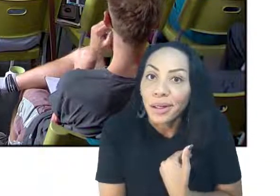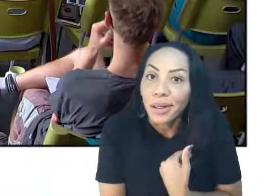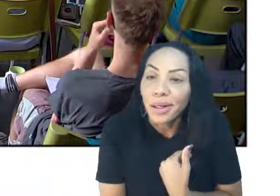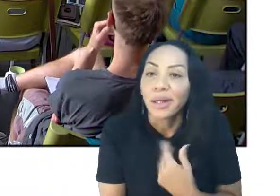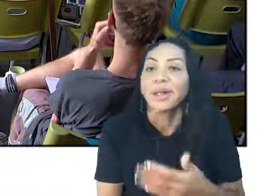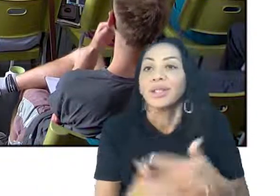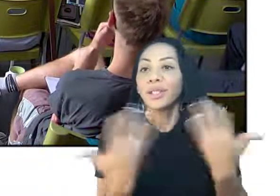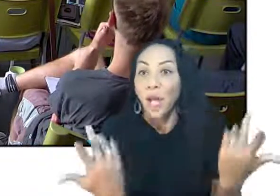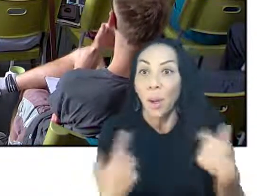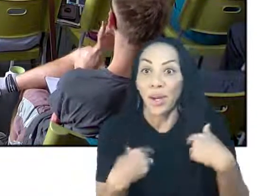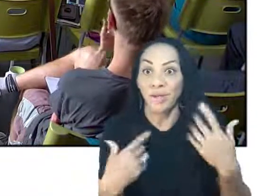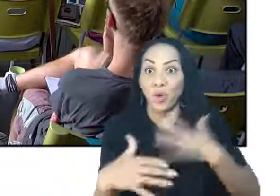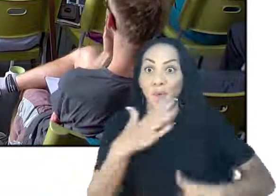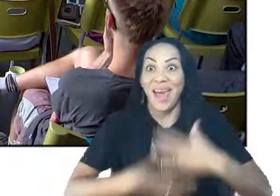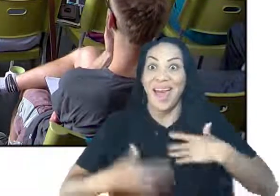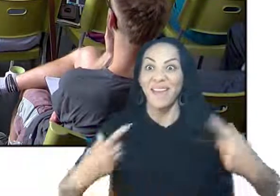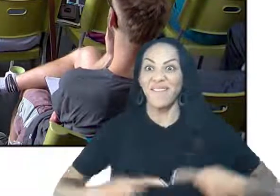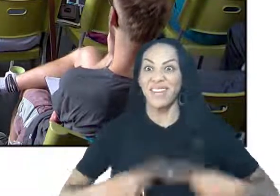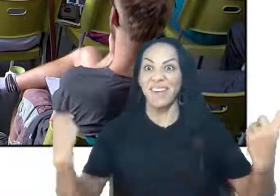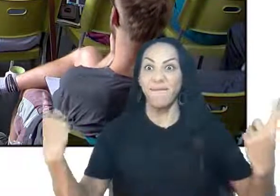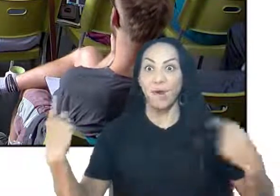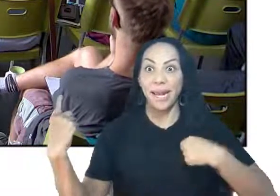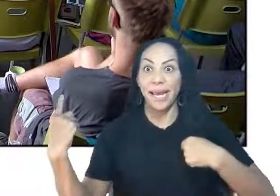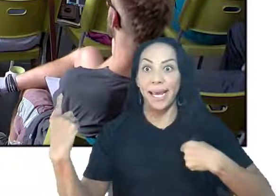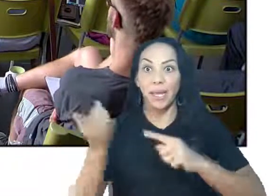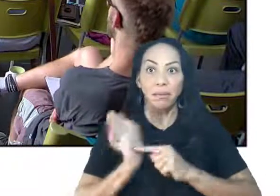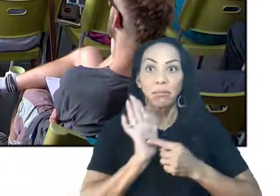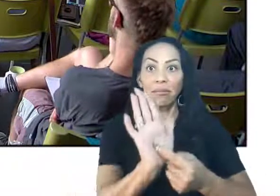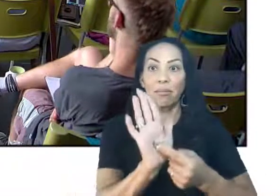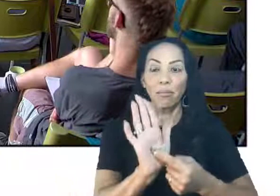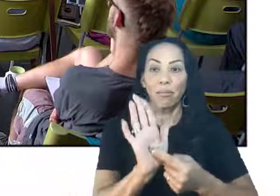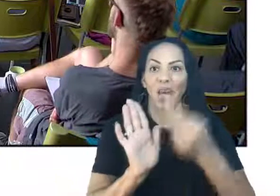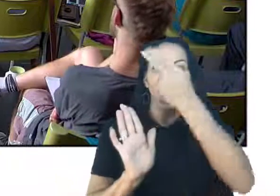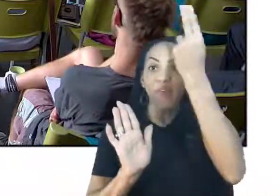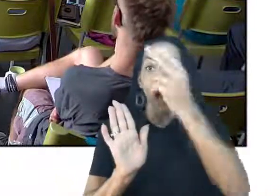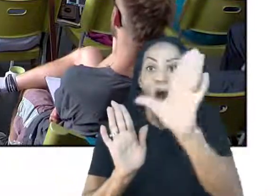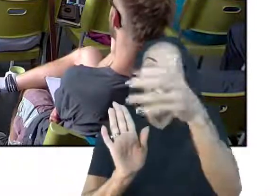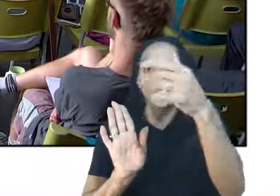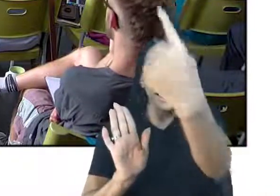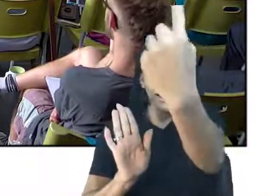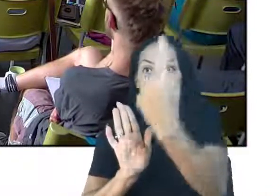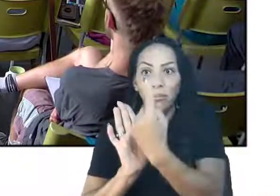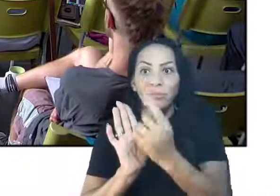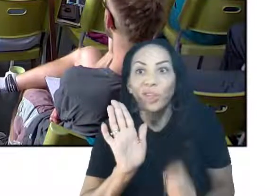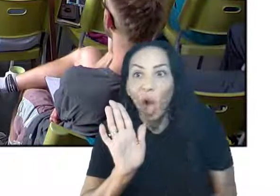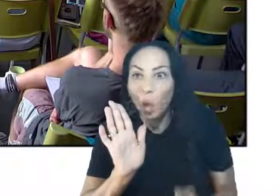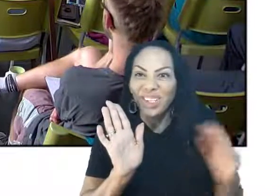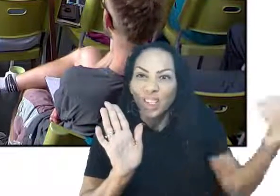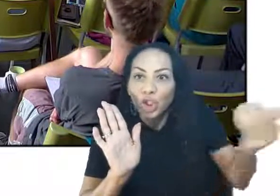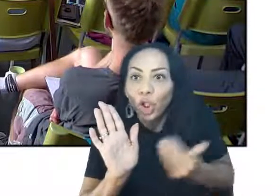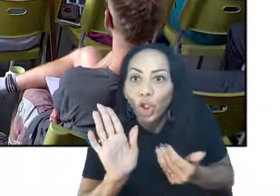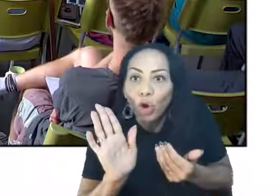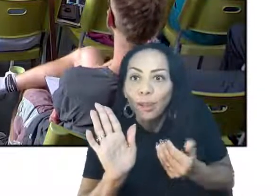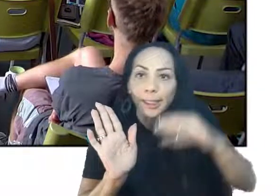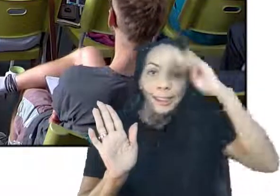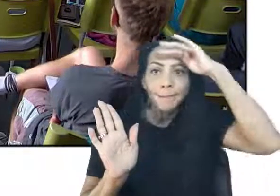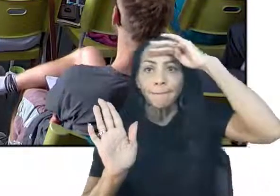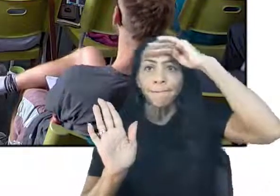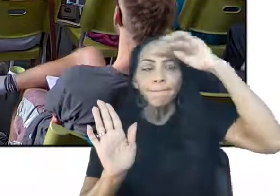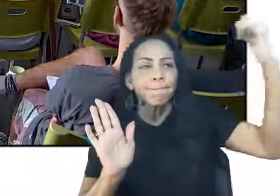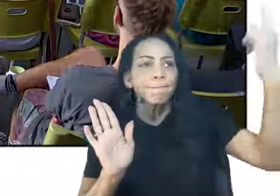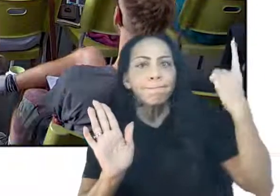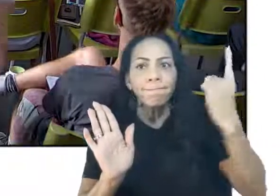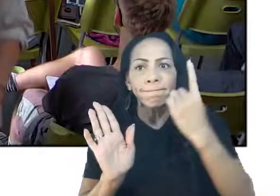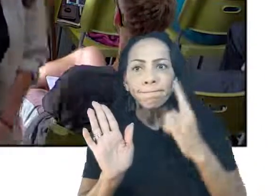isn't like the arts team, it's the security team, or whoever, somebody who gets nervous about it and